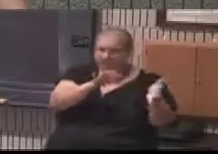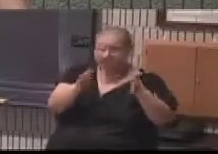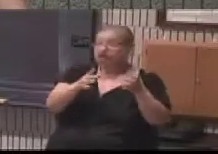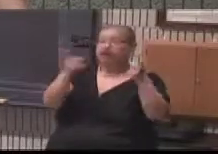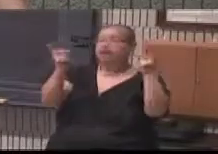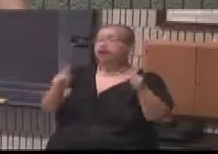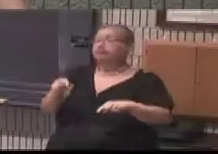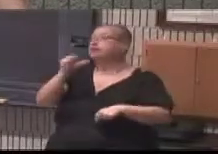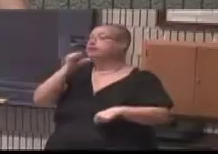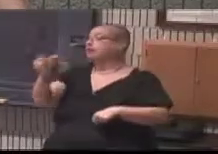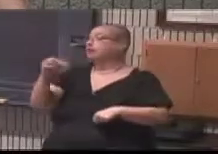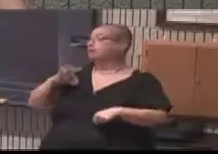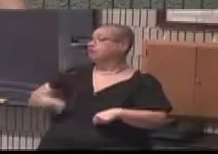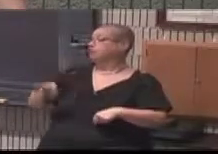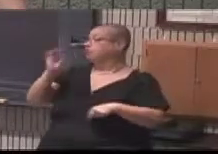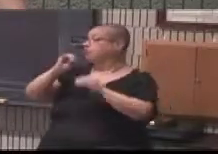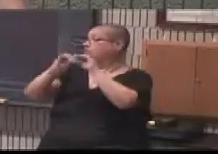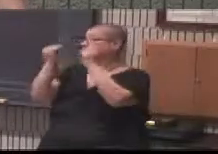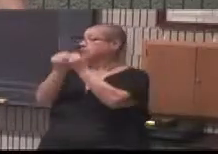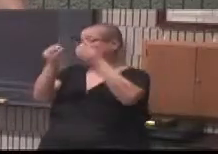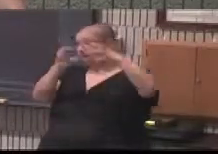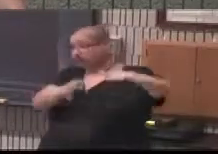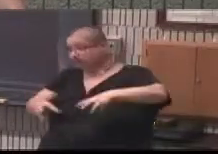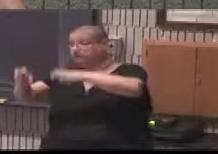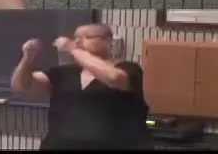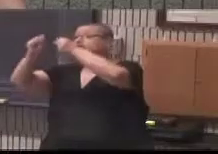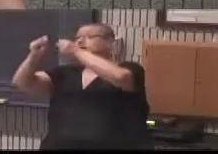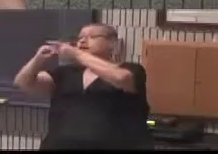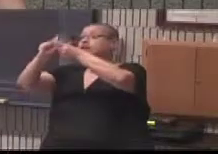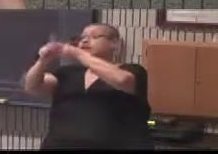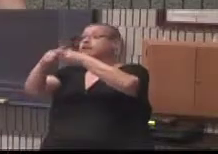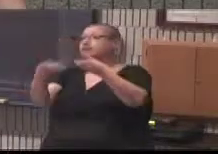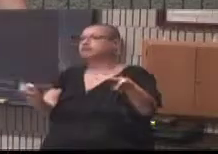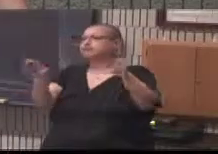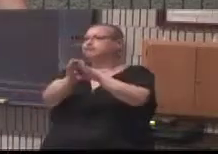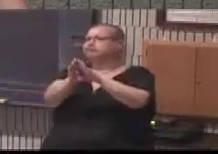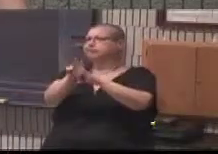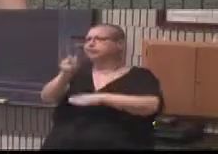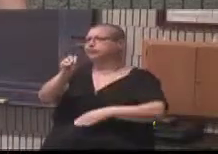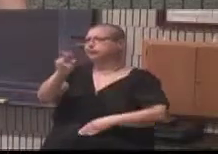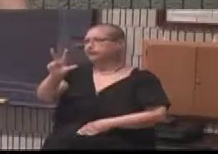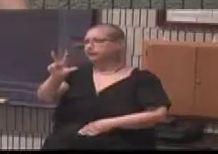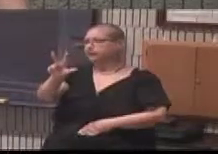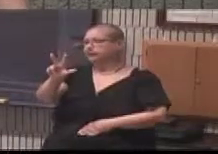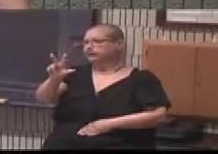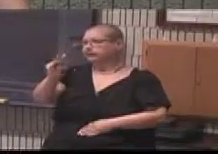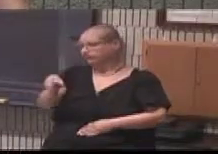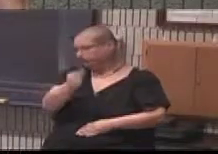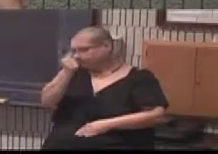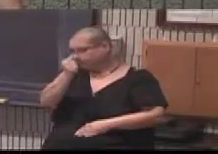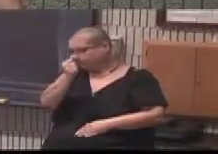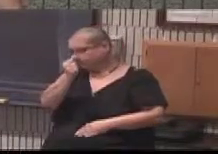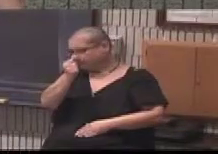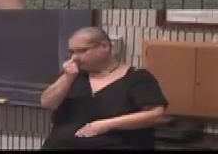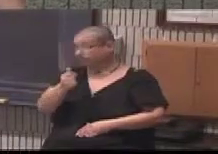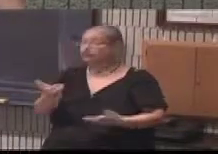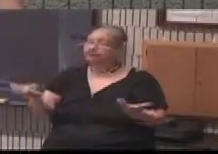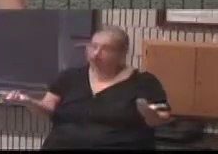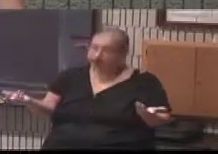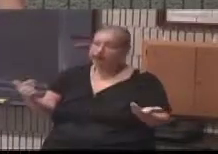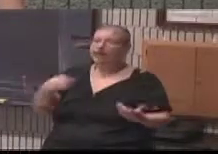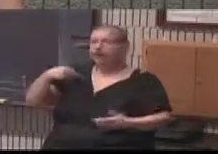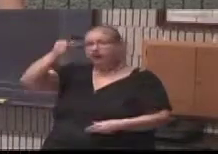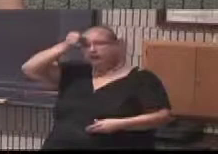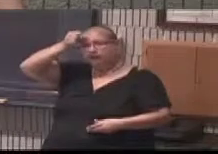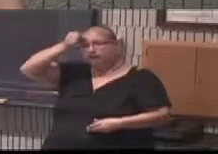a nonprofit organization that eventually shut us down in 2003. So, you know, I've